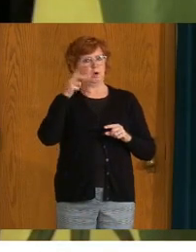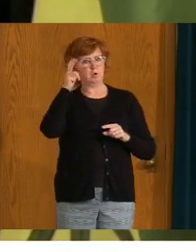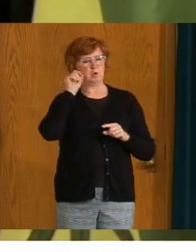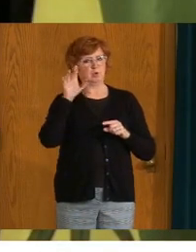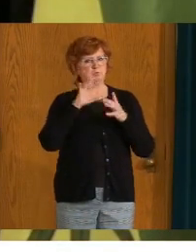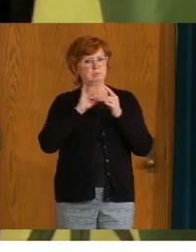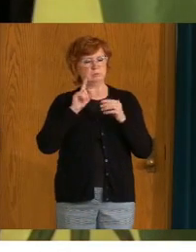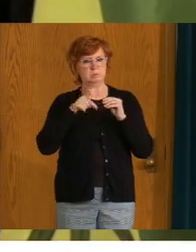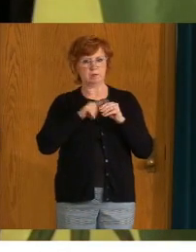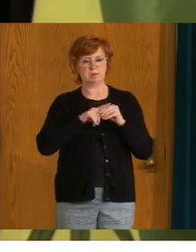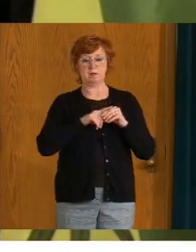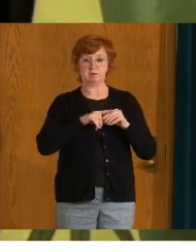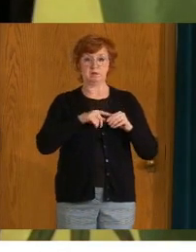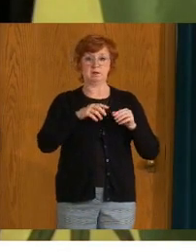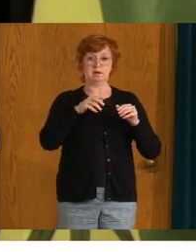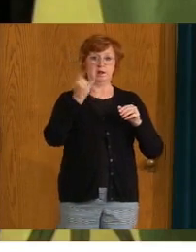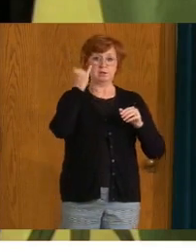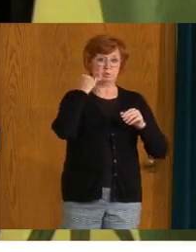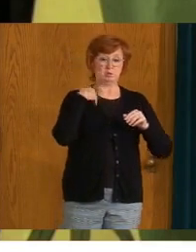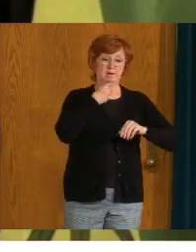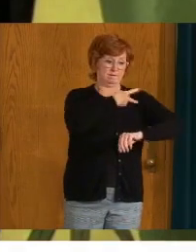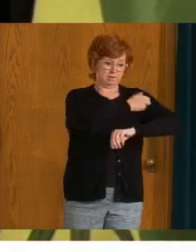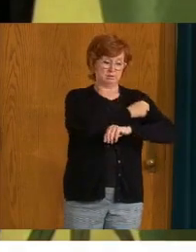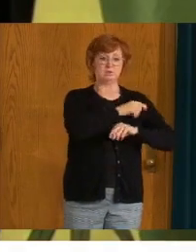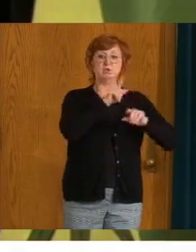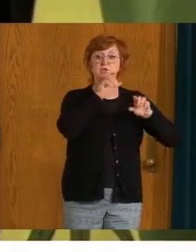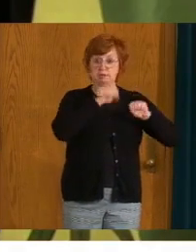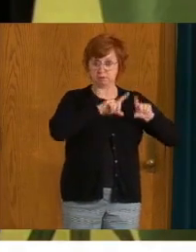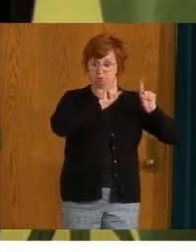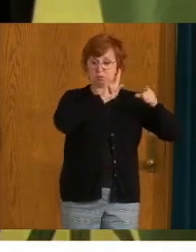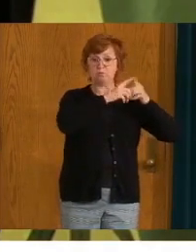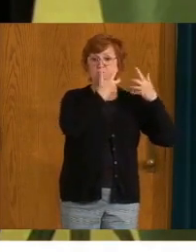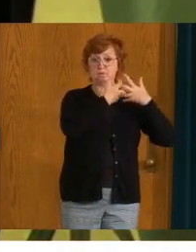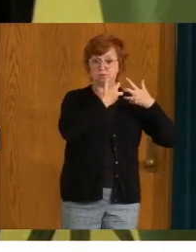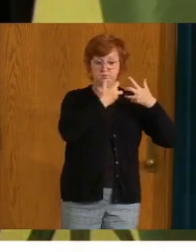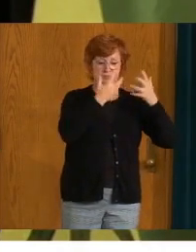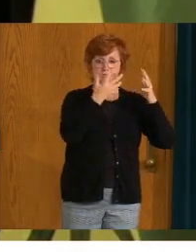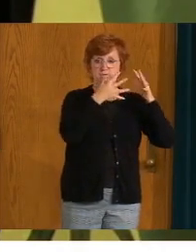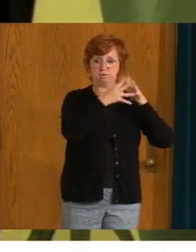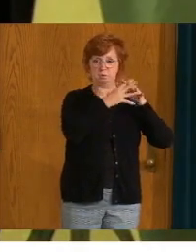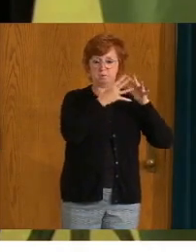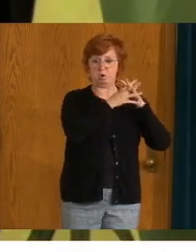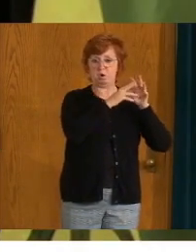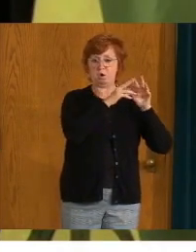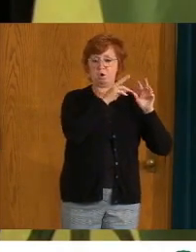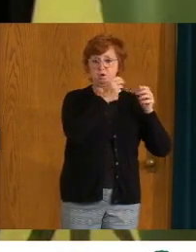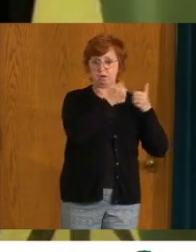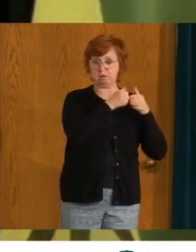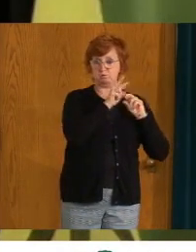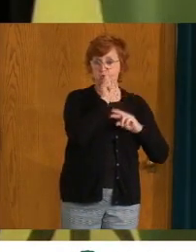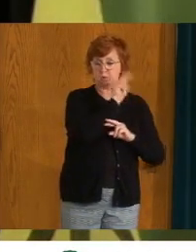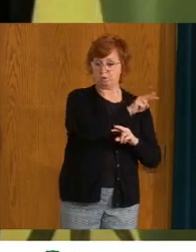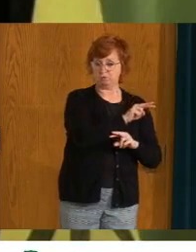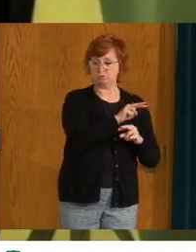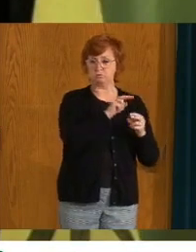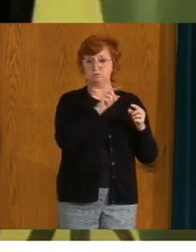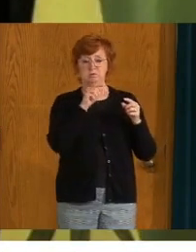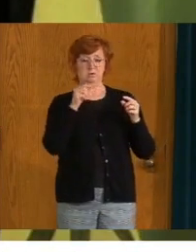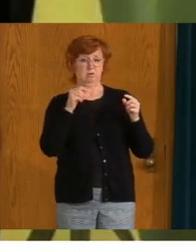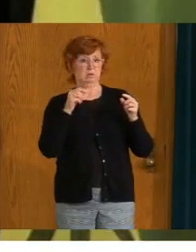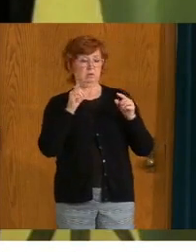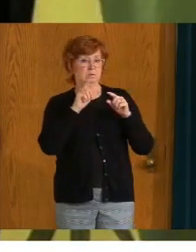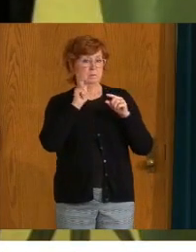how many people can go to a game at any given time. Now, those would all be things that you would have to establish. So do you not